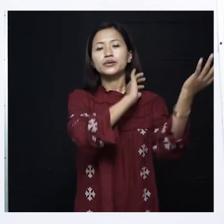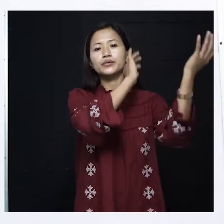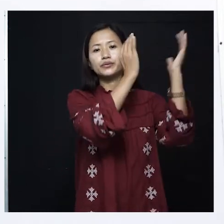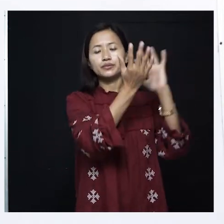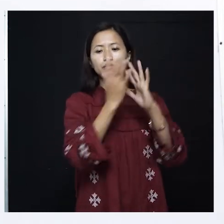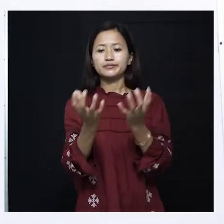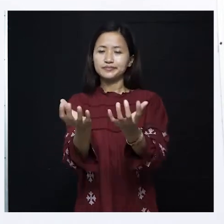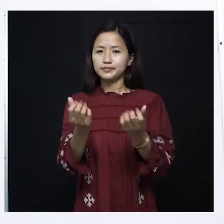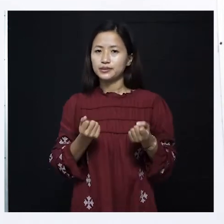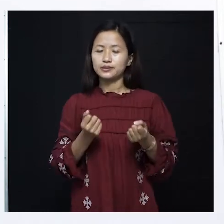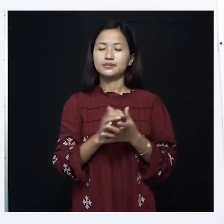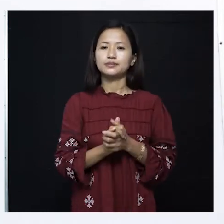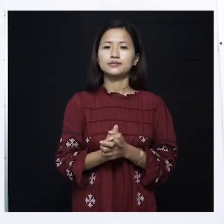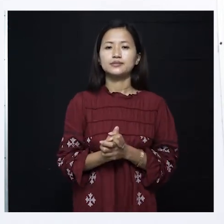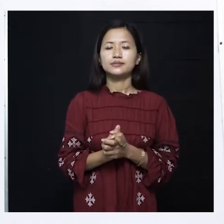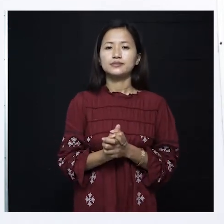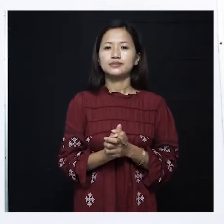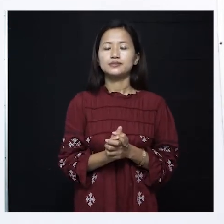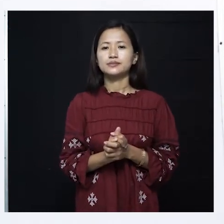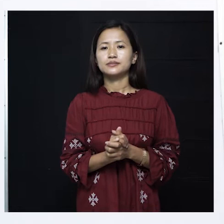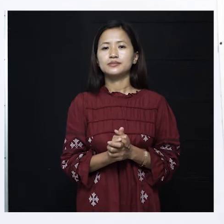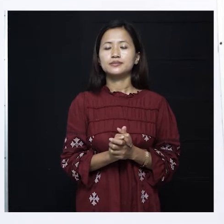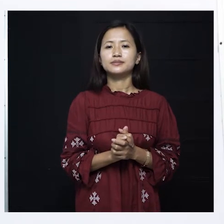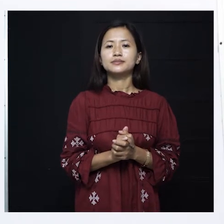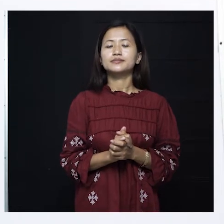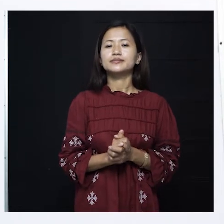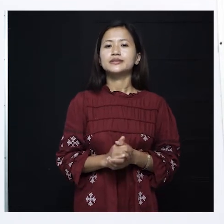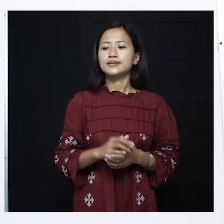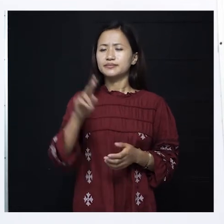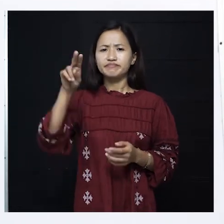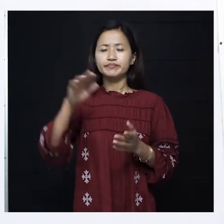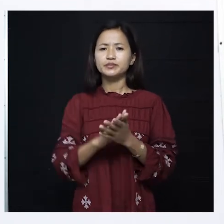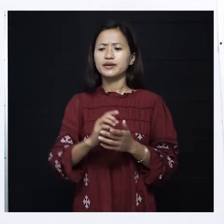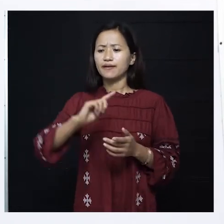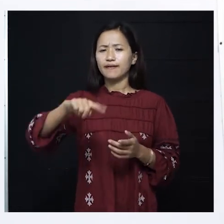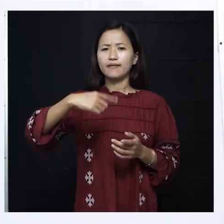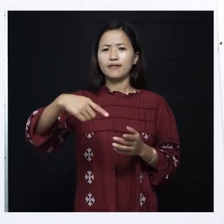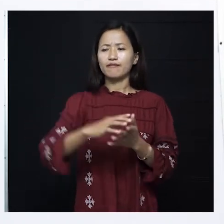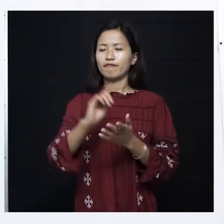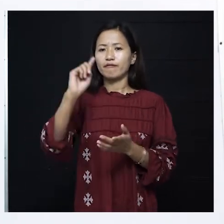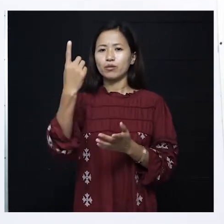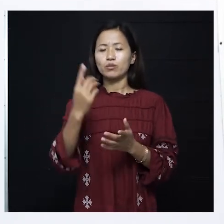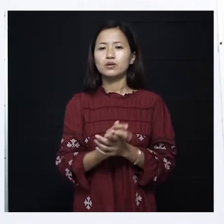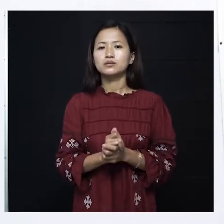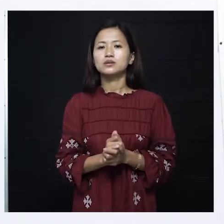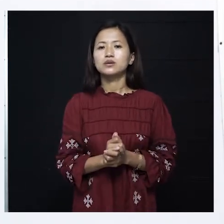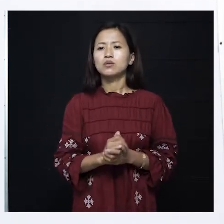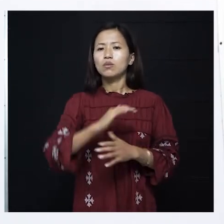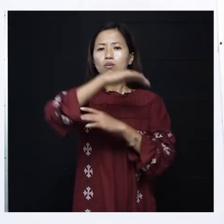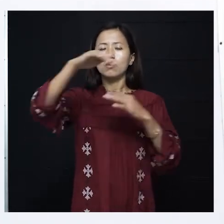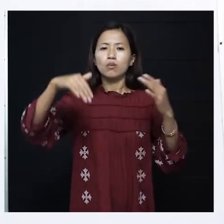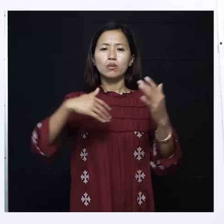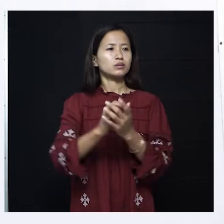universally accepted. Got it? It is universally accepted. That means everybody or the